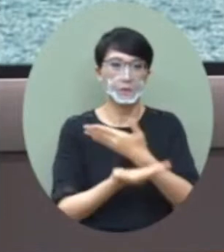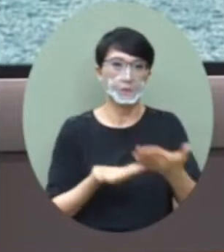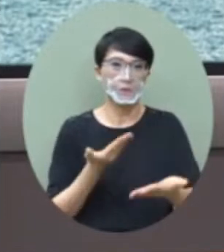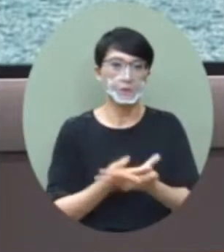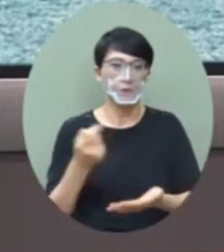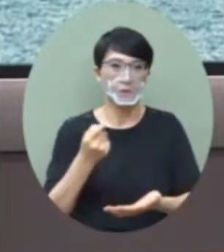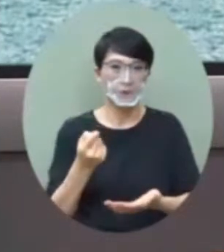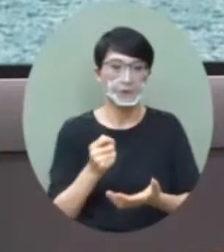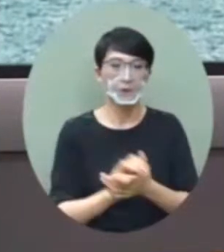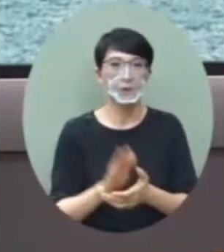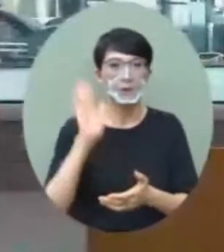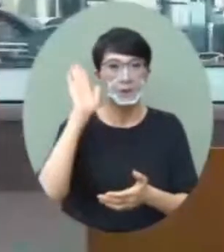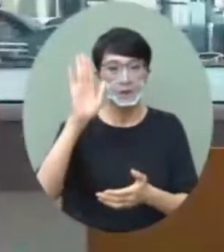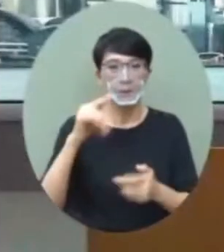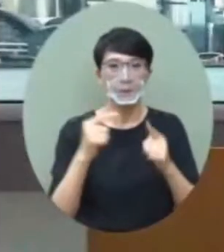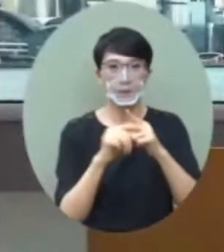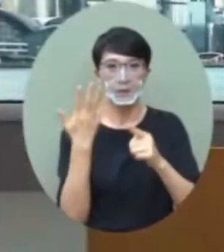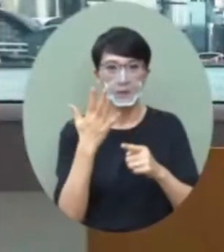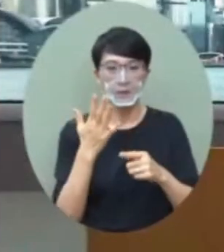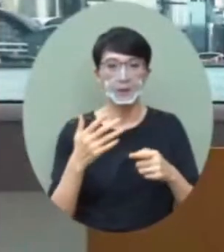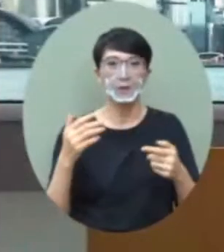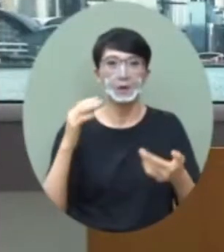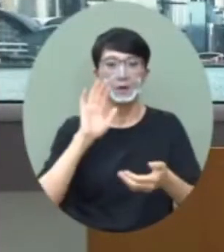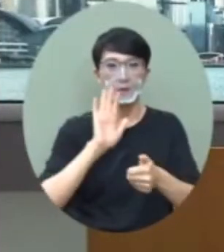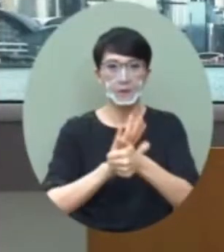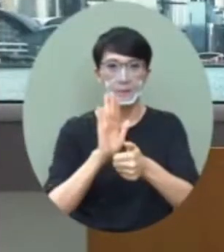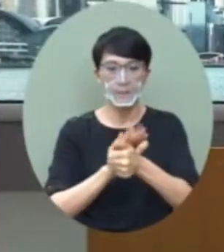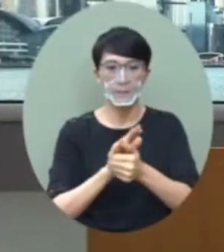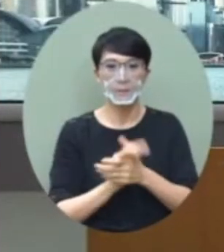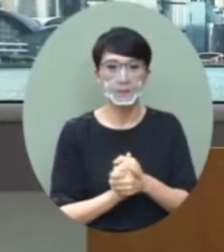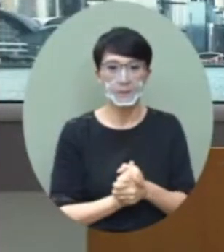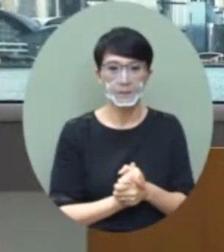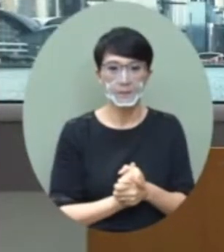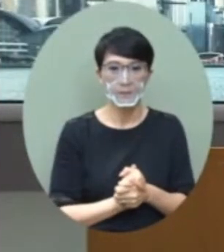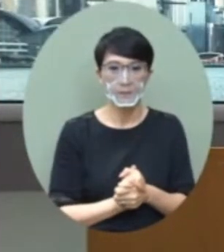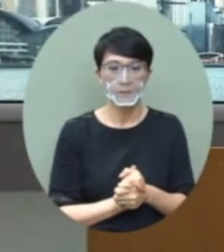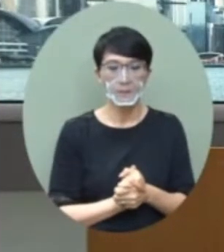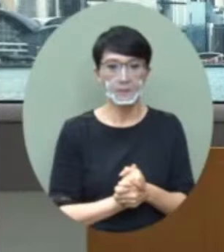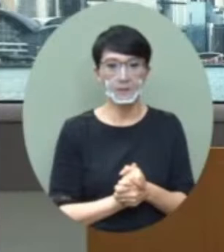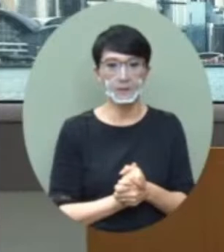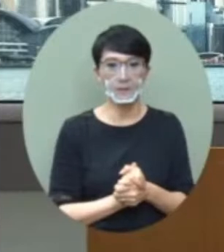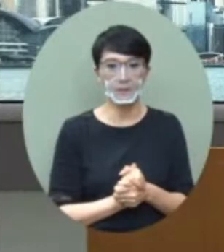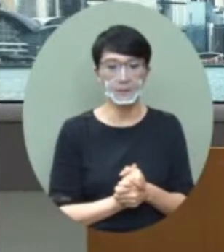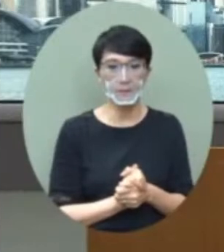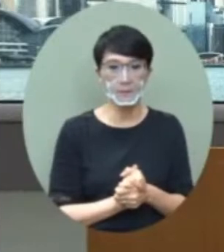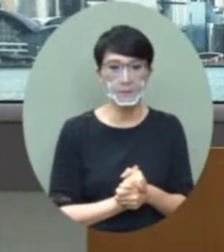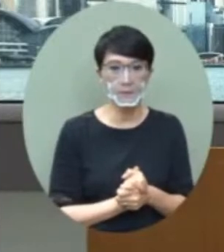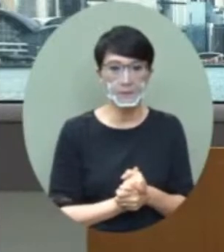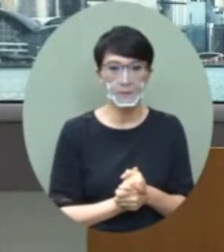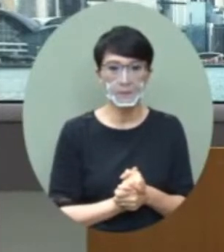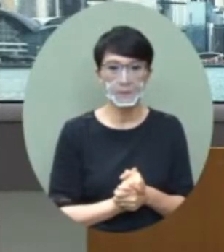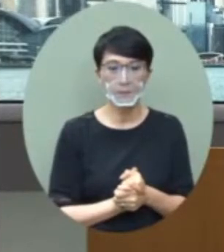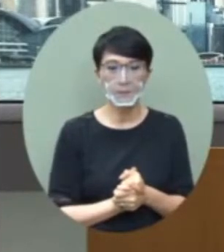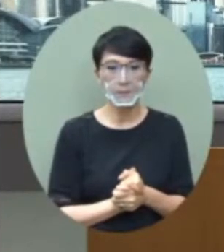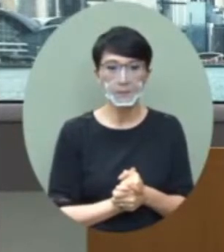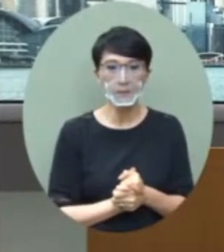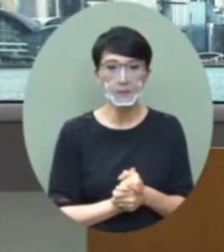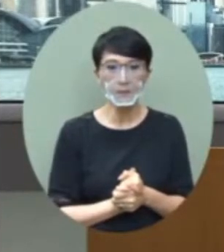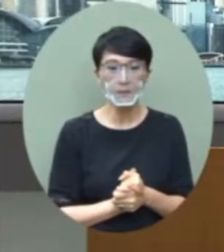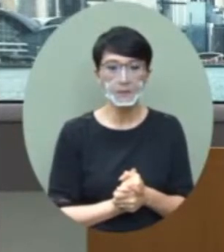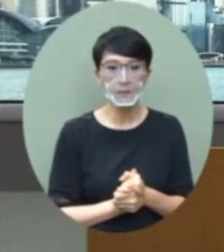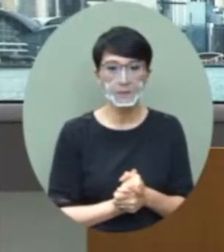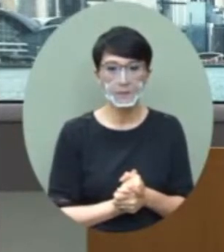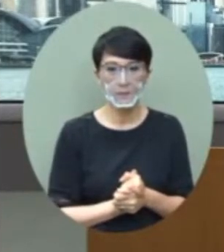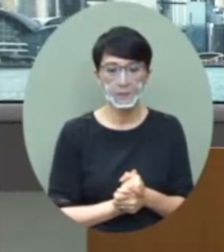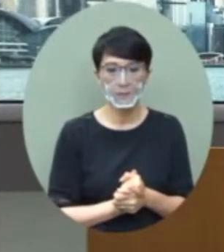For the RAT declaration system, we received reports that some people could not download